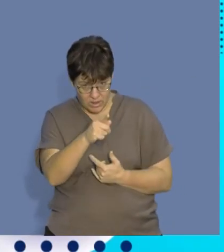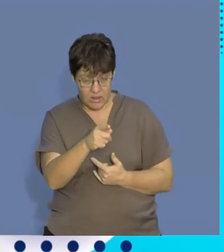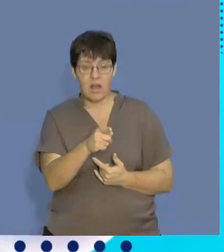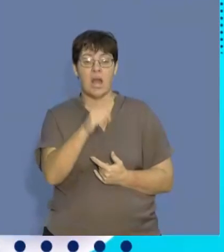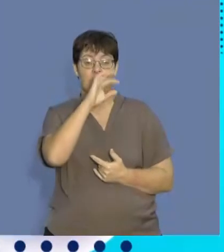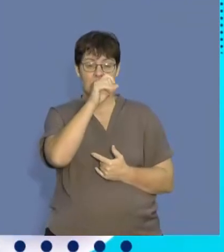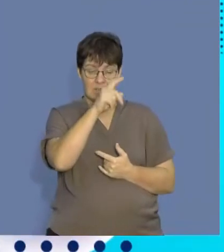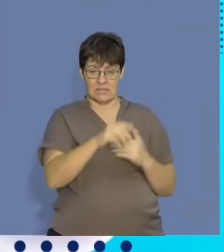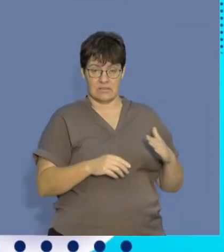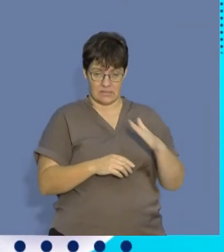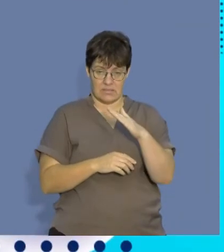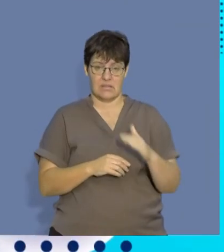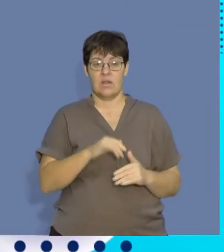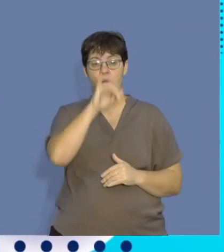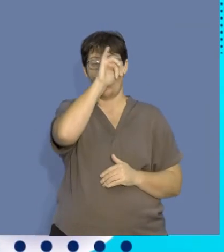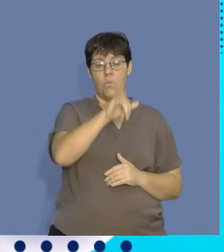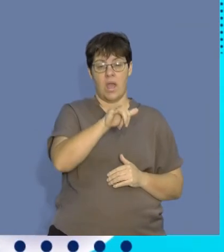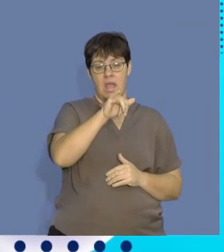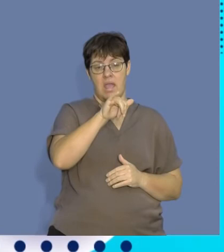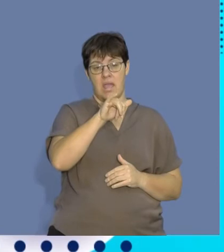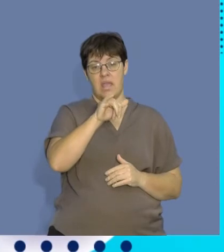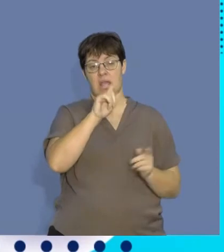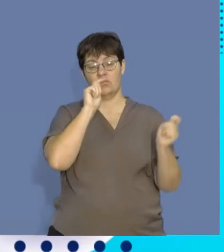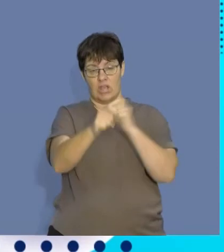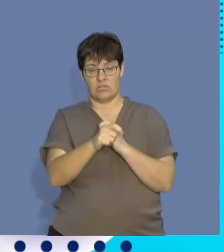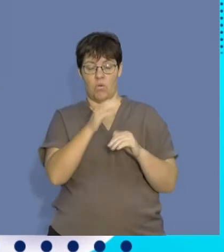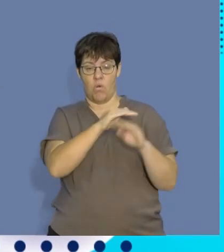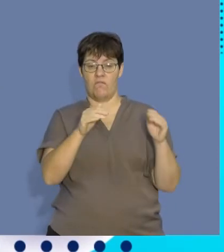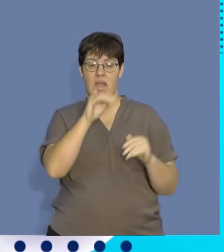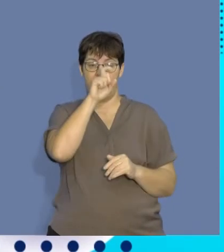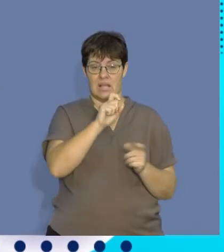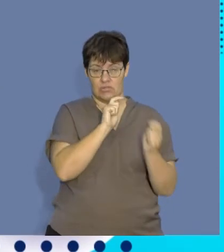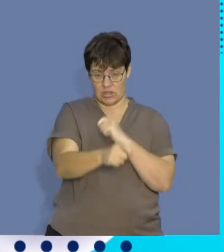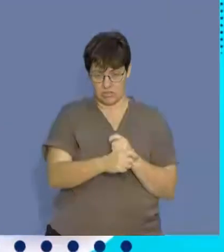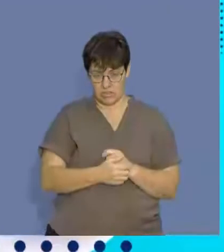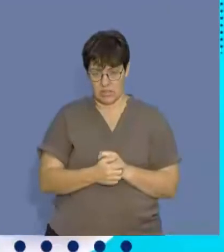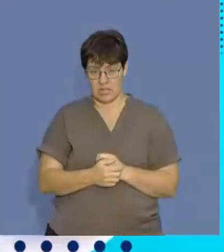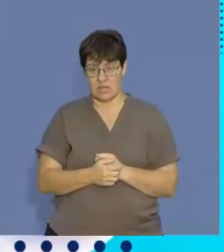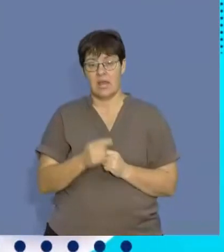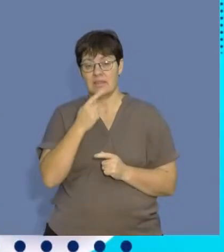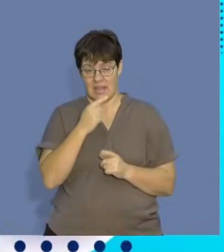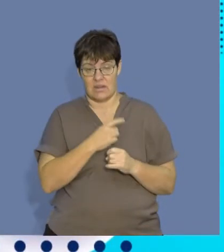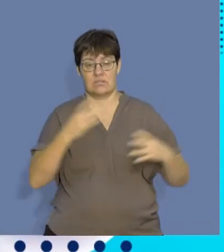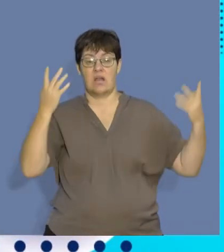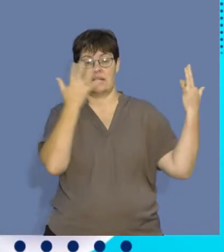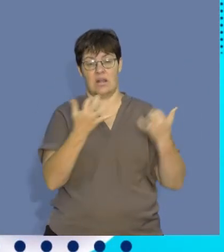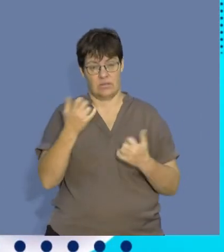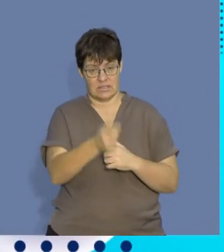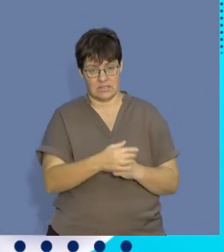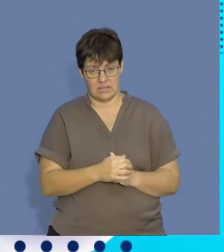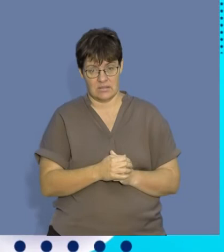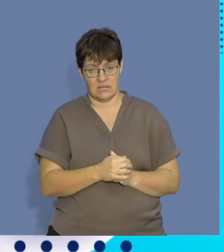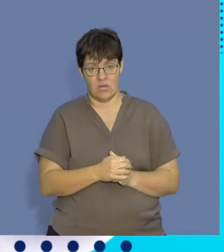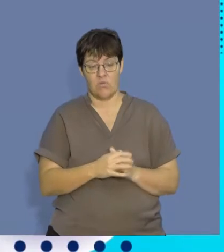calculate those? Yes. Gradient is change in y over change in x. Y-intercept, you let x be 0, and then you